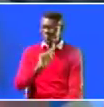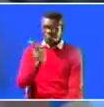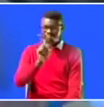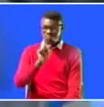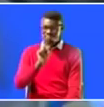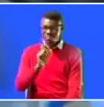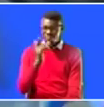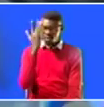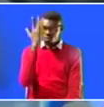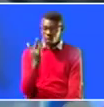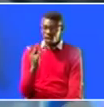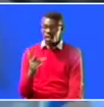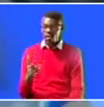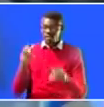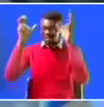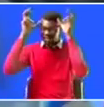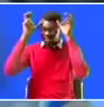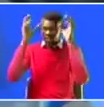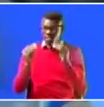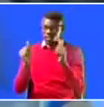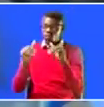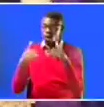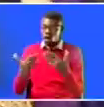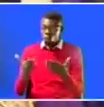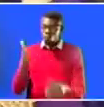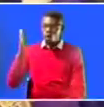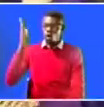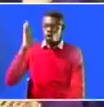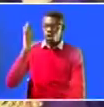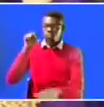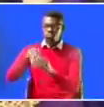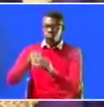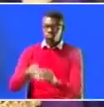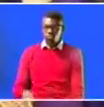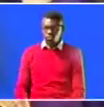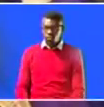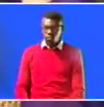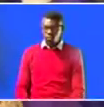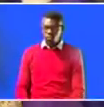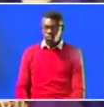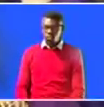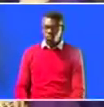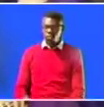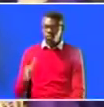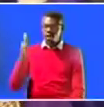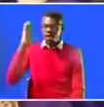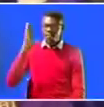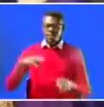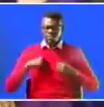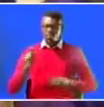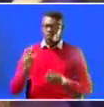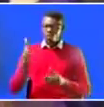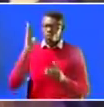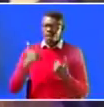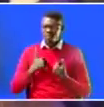evil can only be overcome by good. Kenya acknowledges there is God, so we do